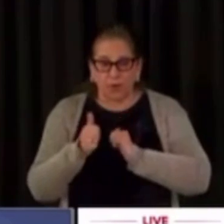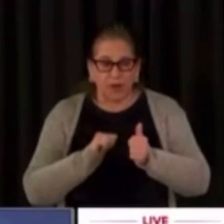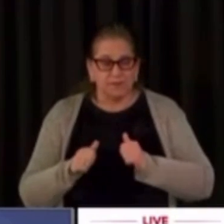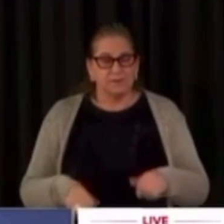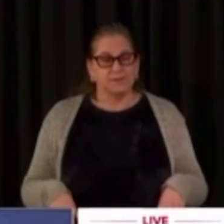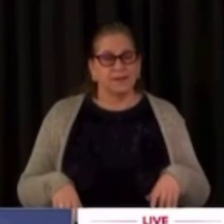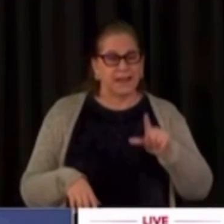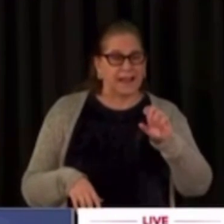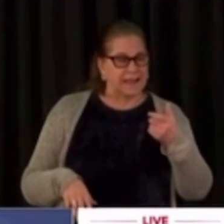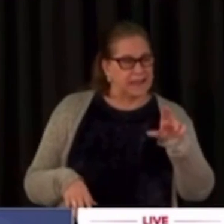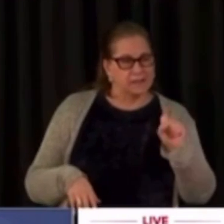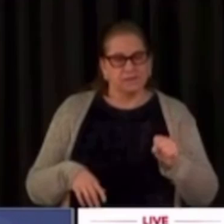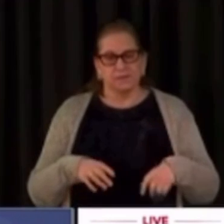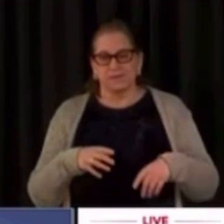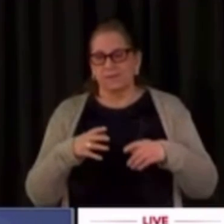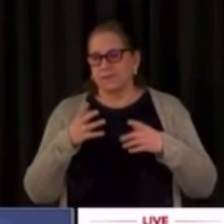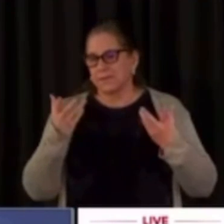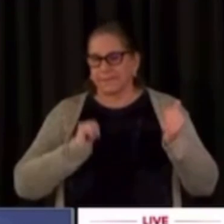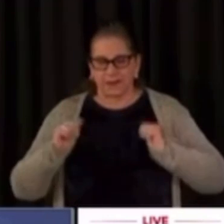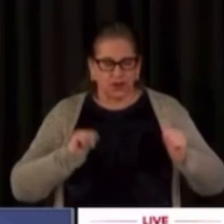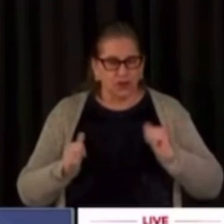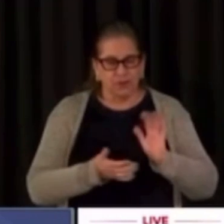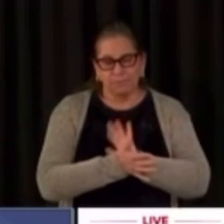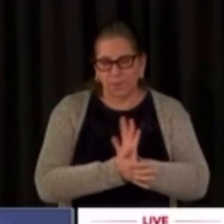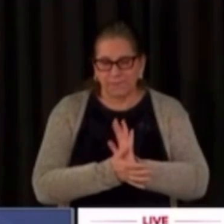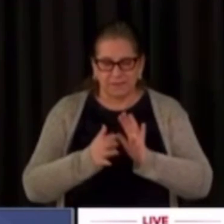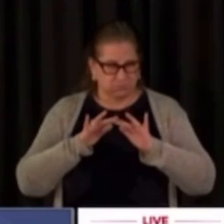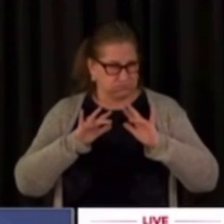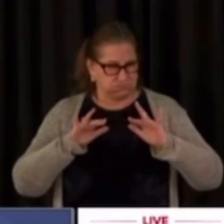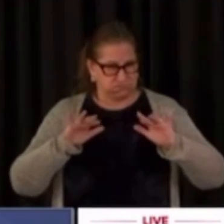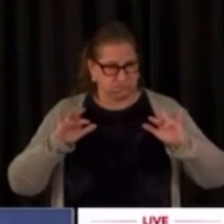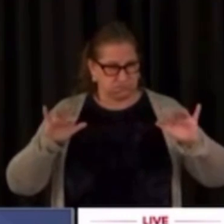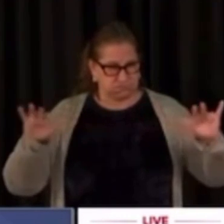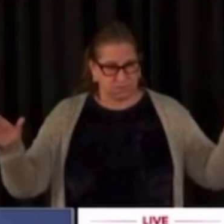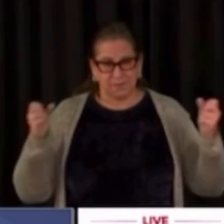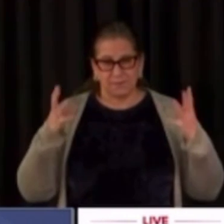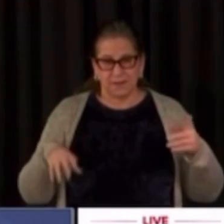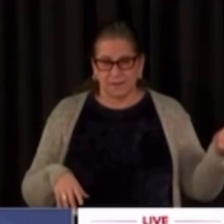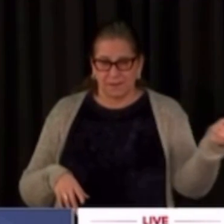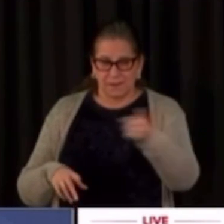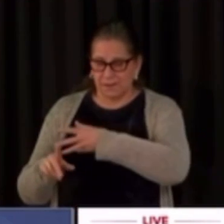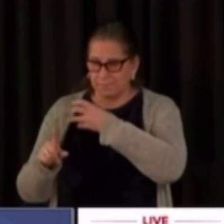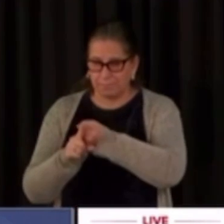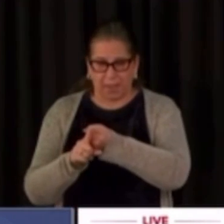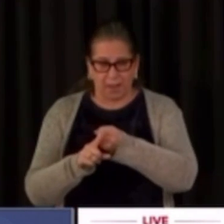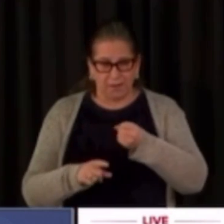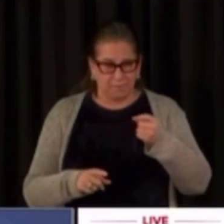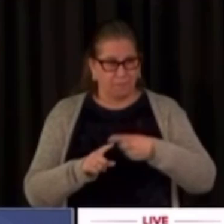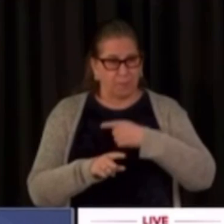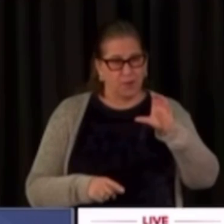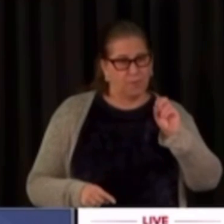types of businesses related to entertainment and hospitality that can be supported by the Bridge